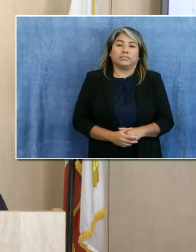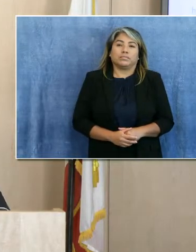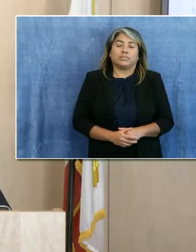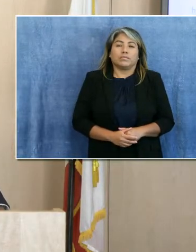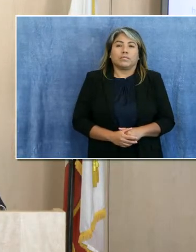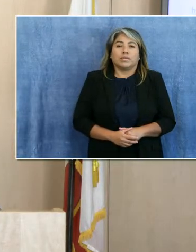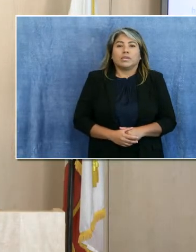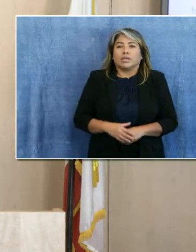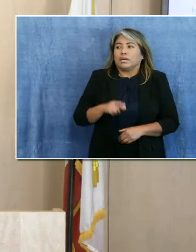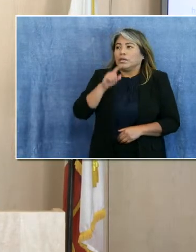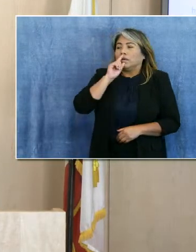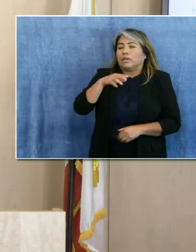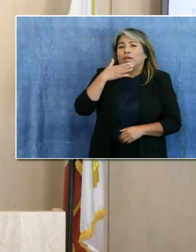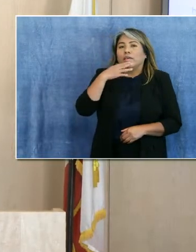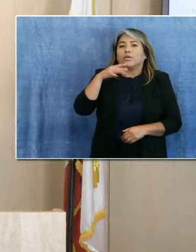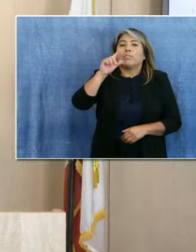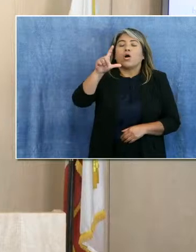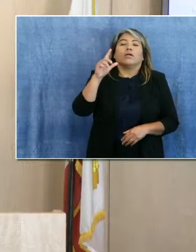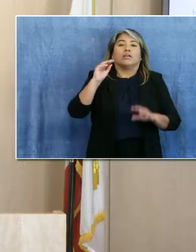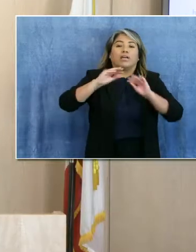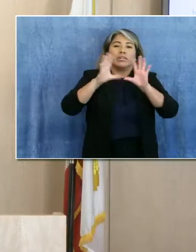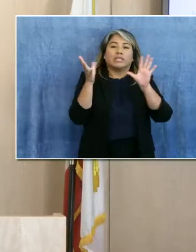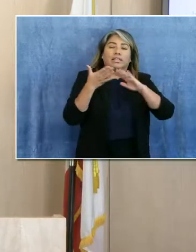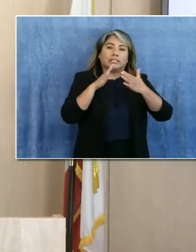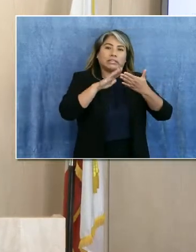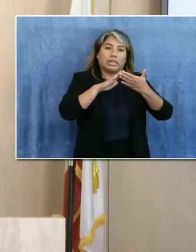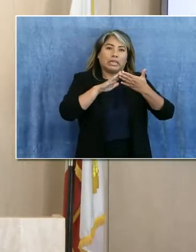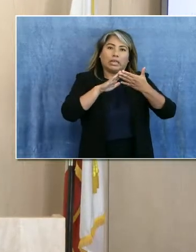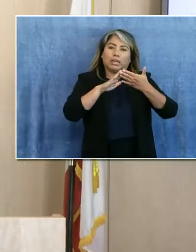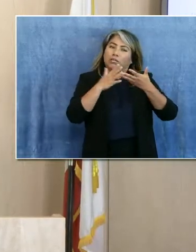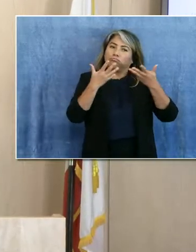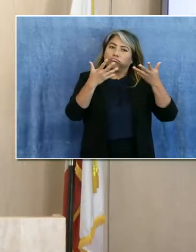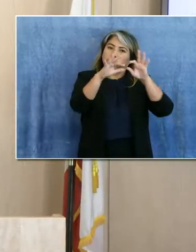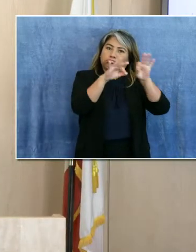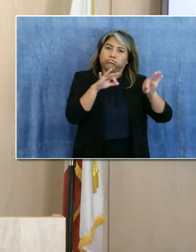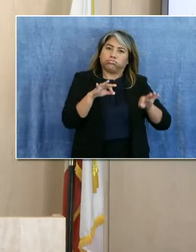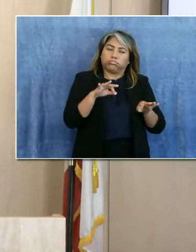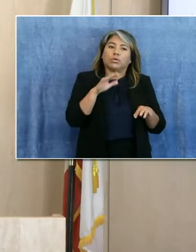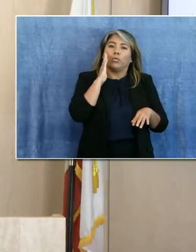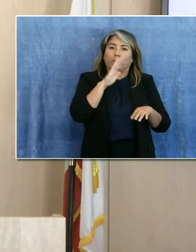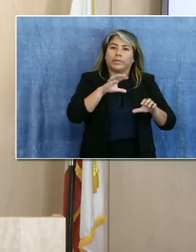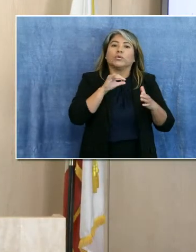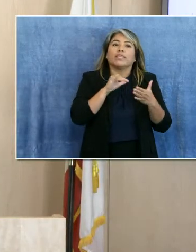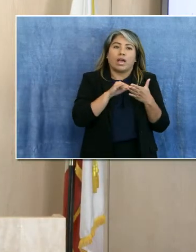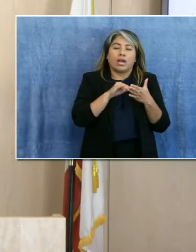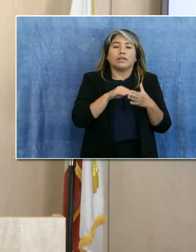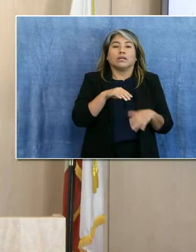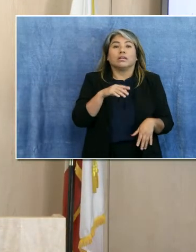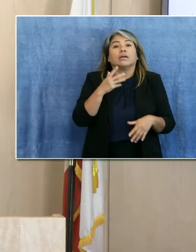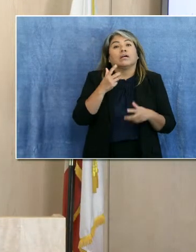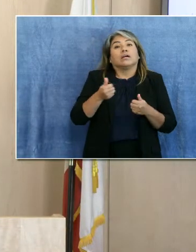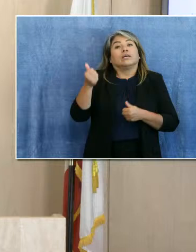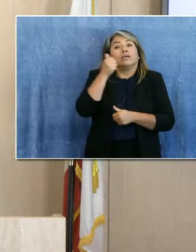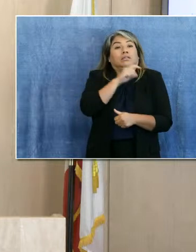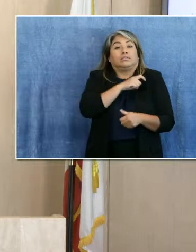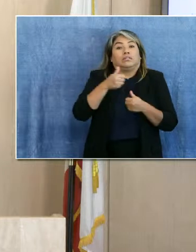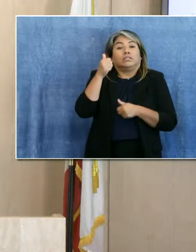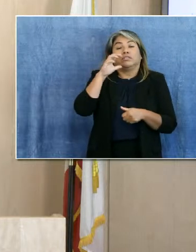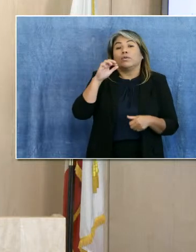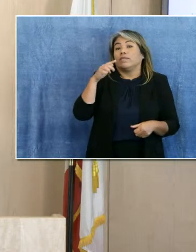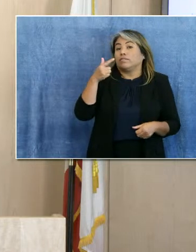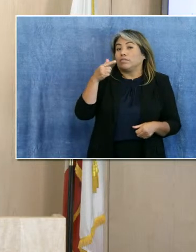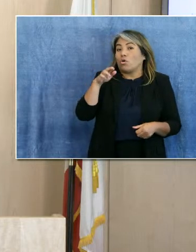Thank you, Paul. Obviously, the city has clarified that they will be doing that. Sheriff Gore has clarified the